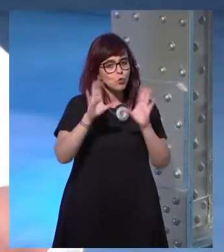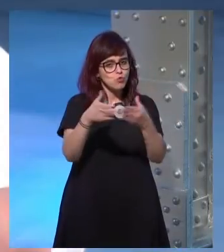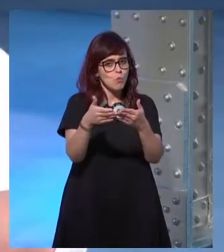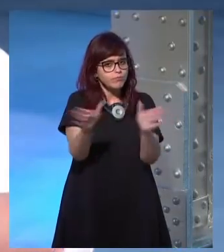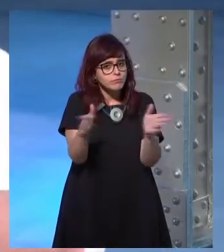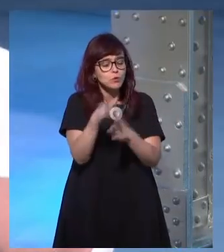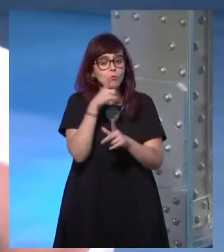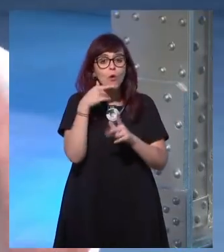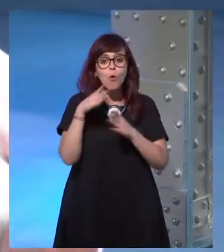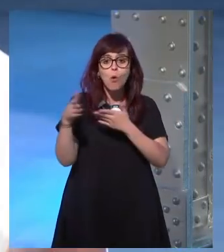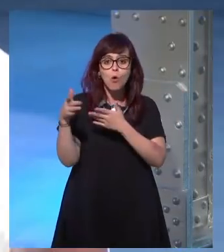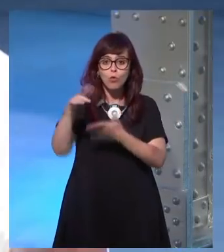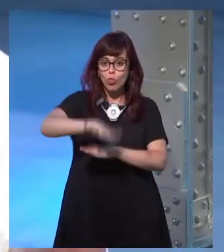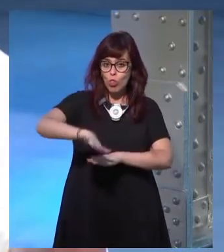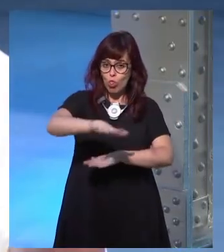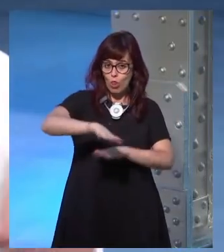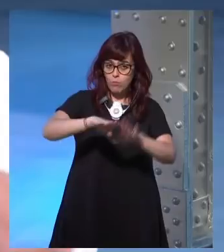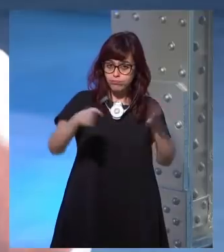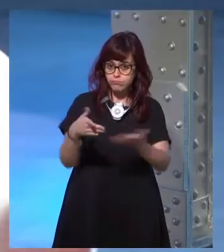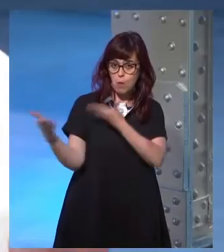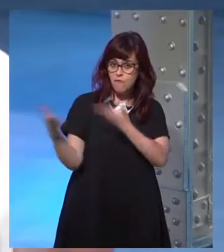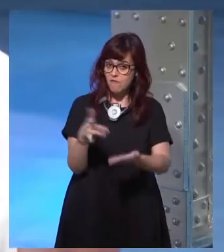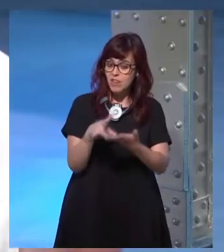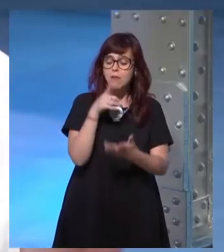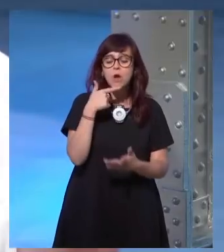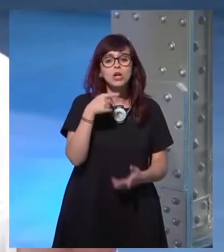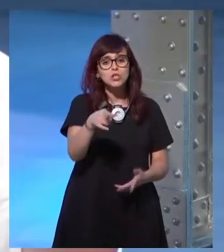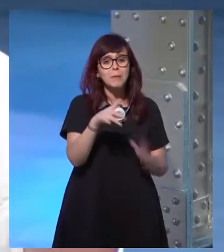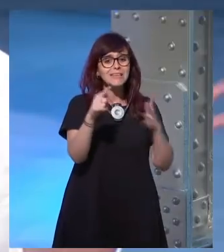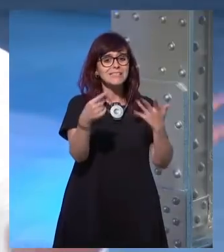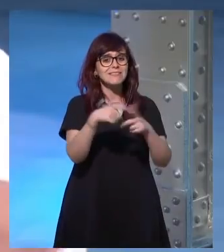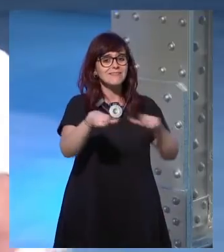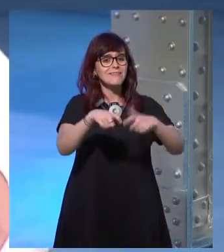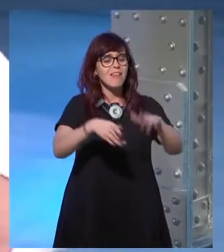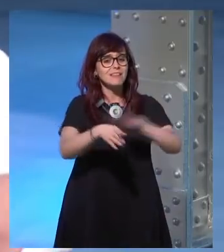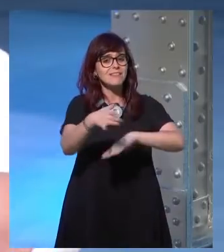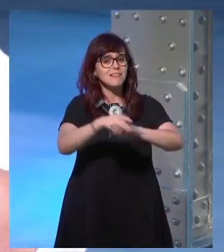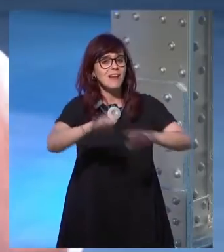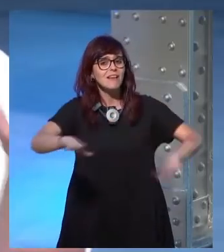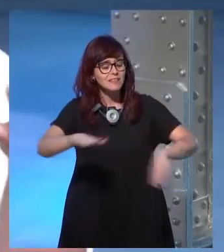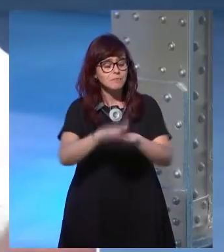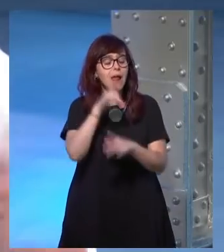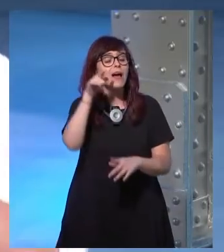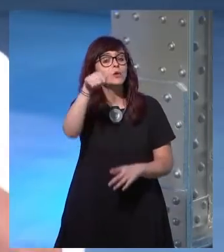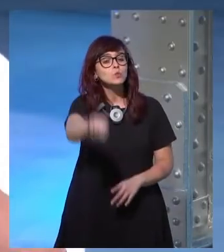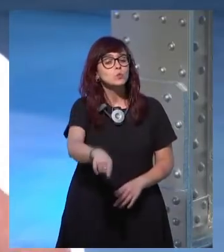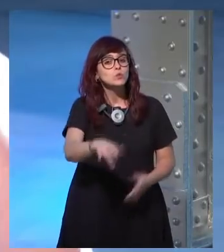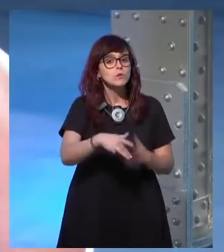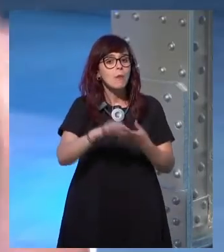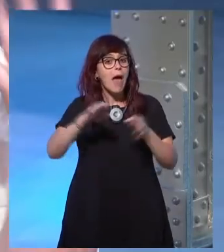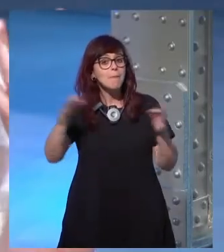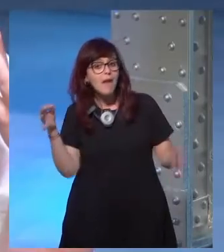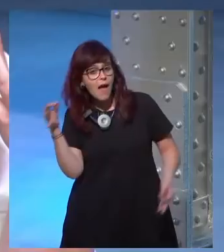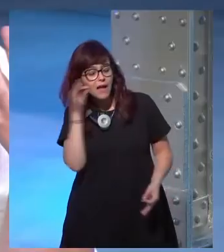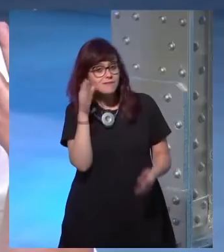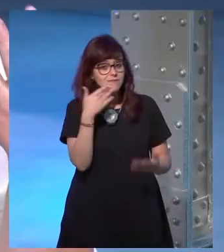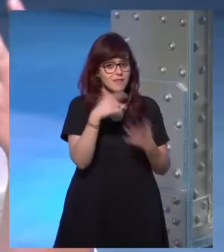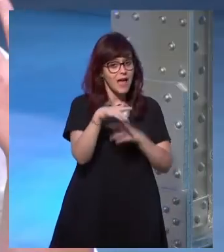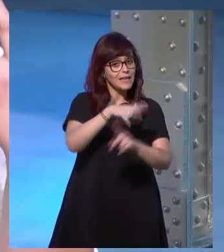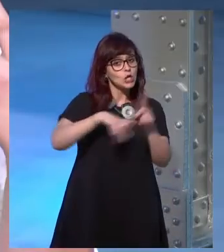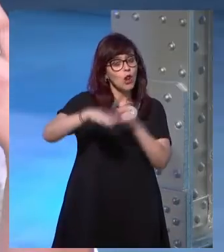Hey, here's 6 free tickets for somebody from a diverse background and that can come to this convention. So